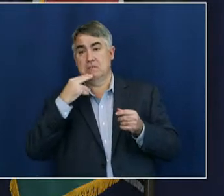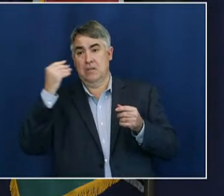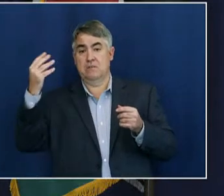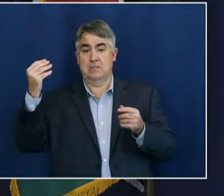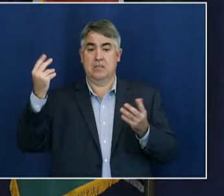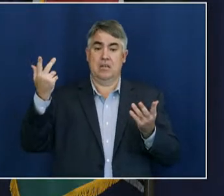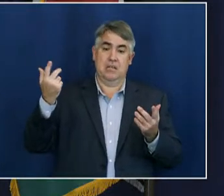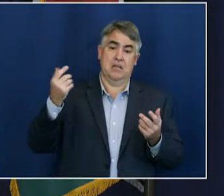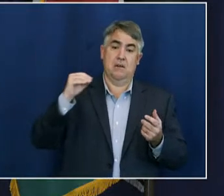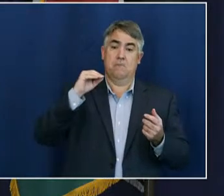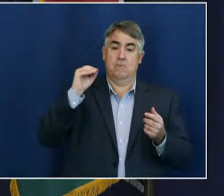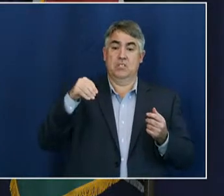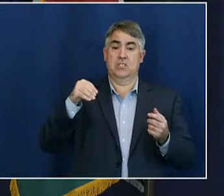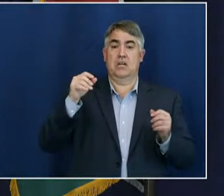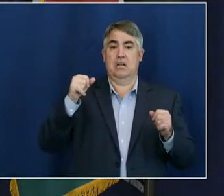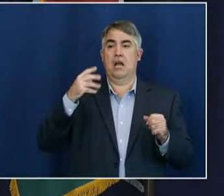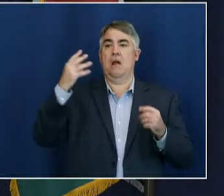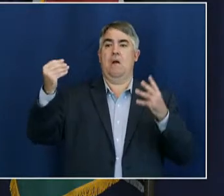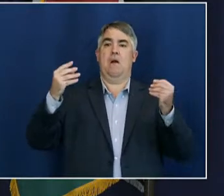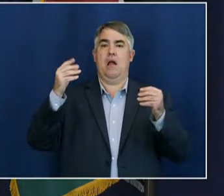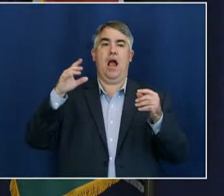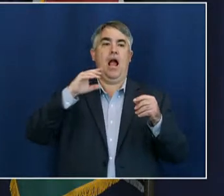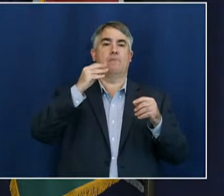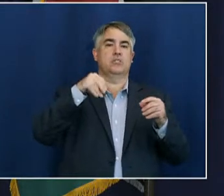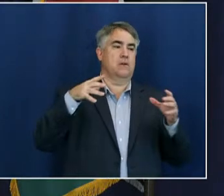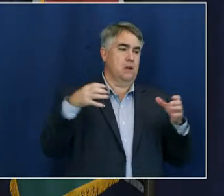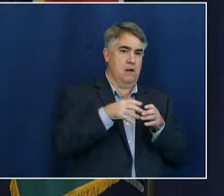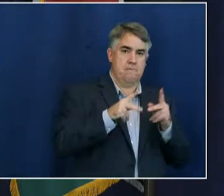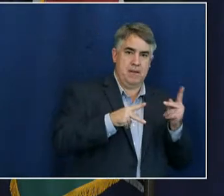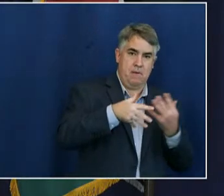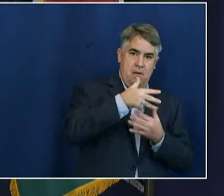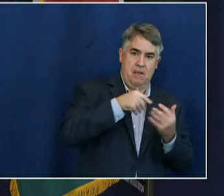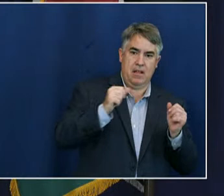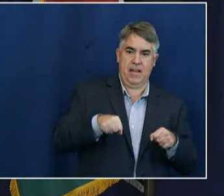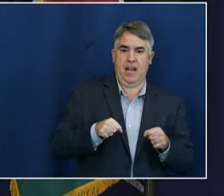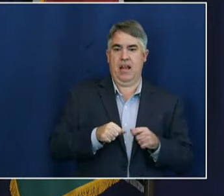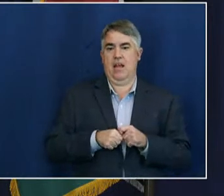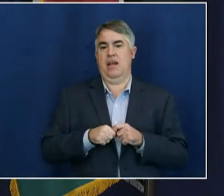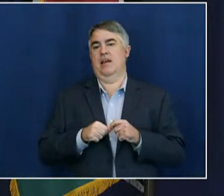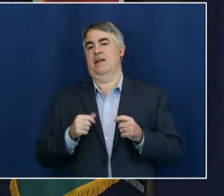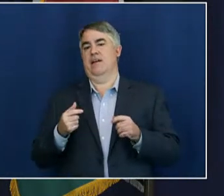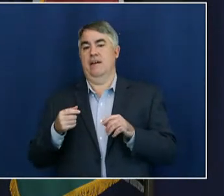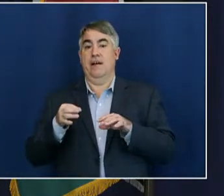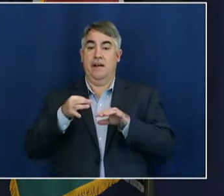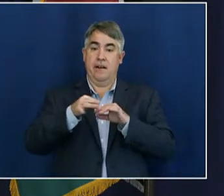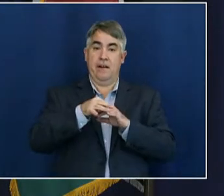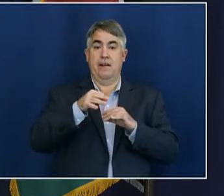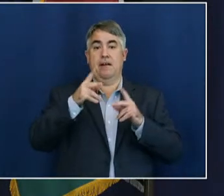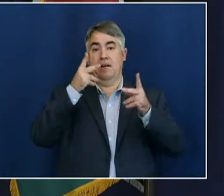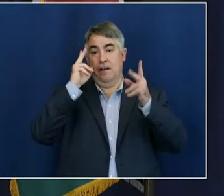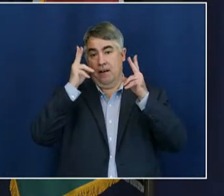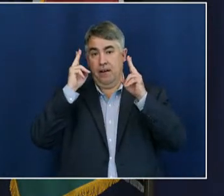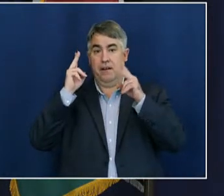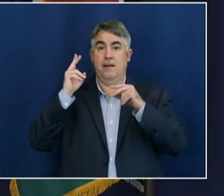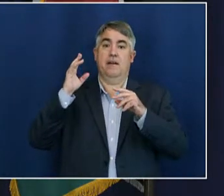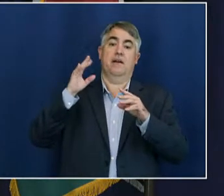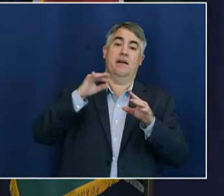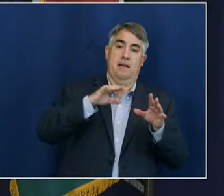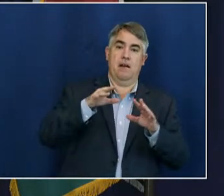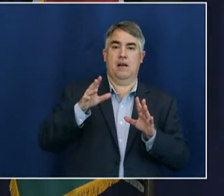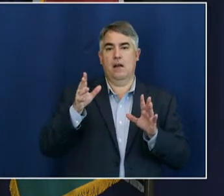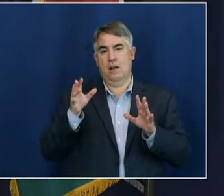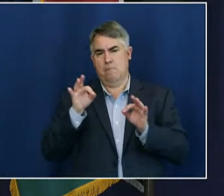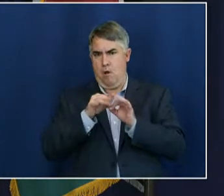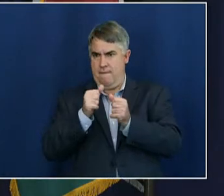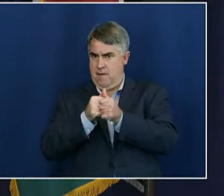percentages of people that can gather, and of course the salons, nails, and barbershops. So that's where we currently are, and